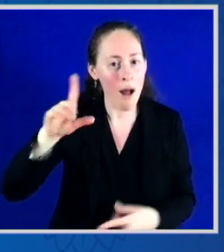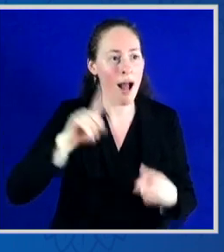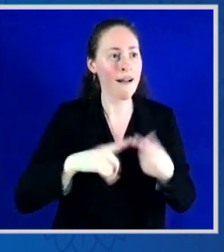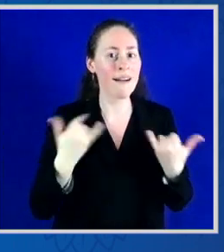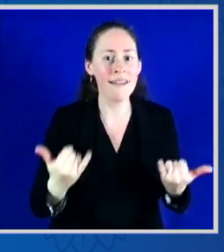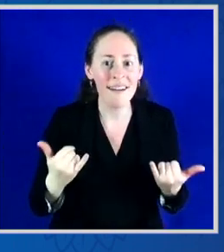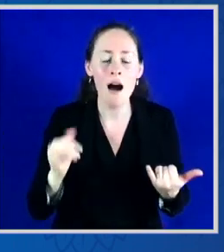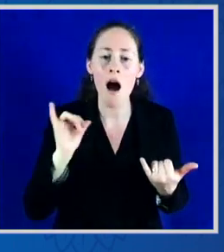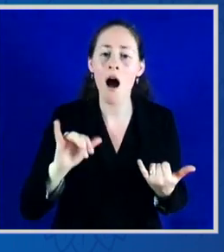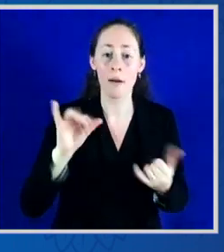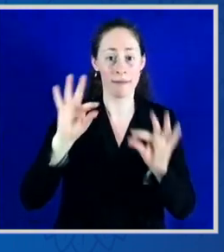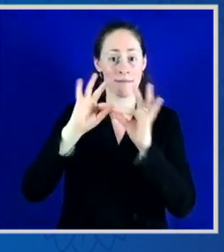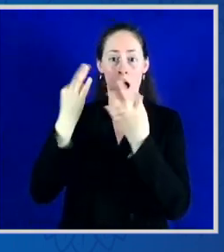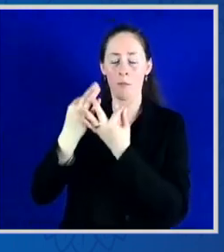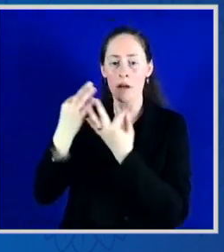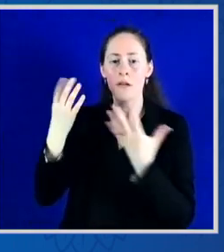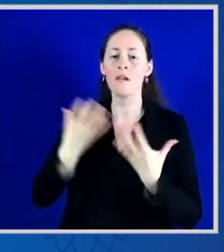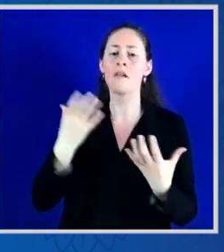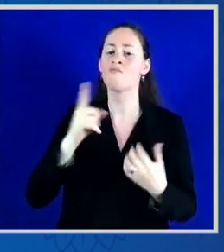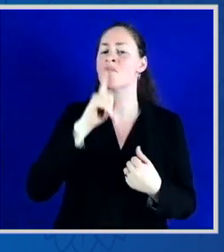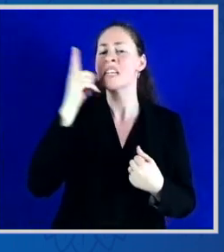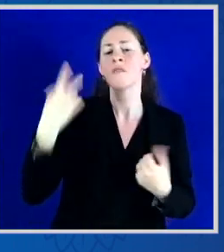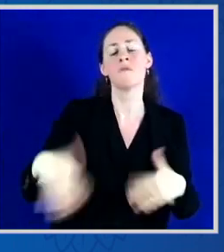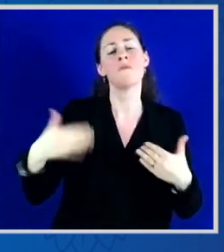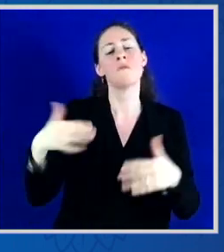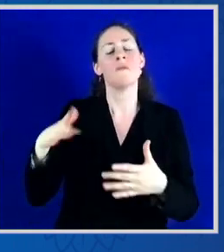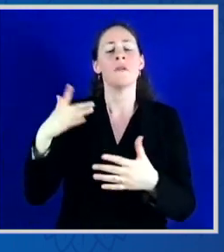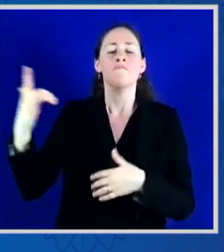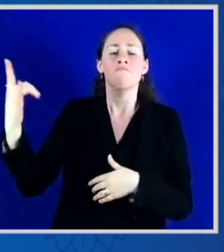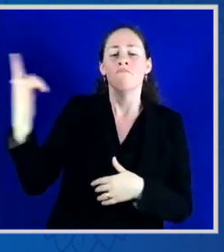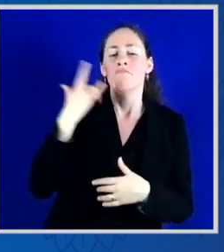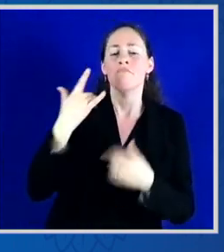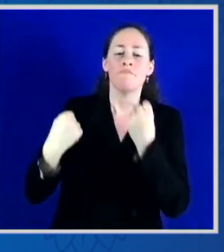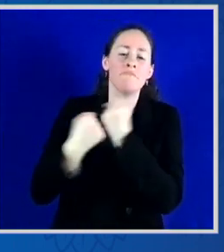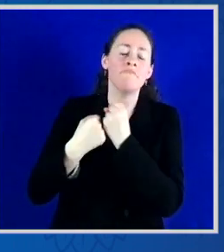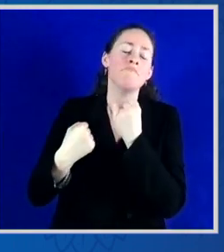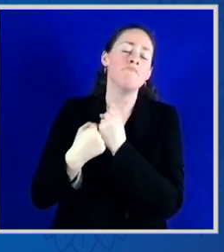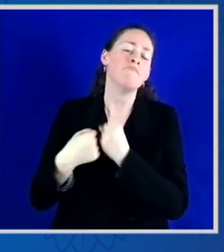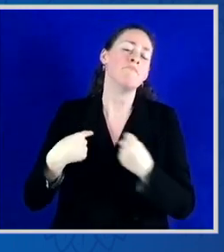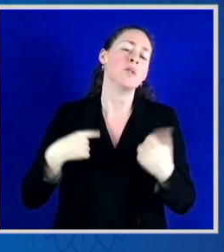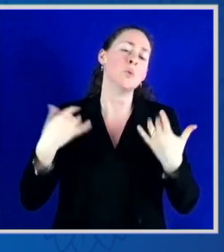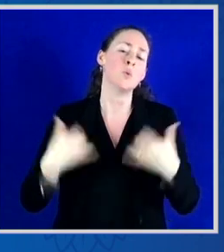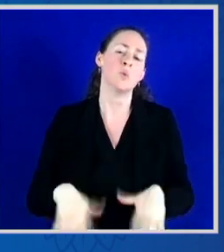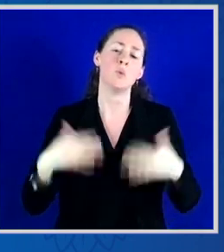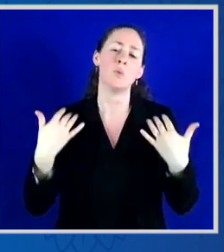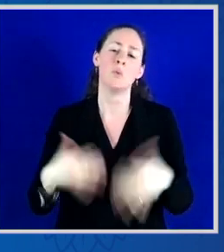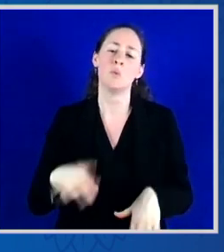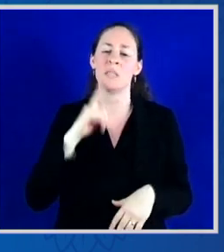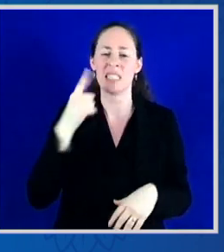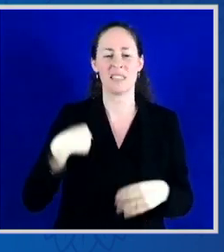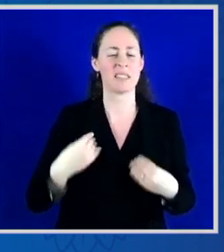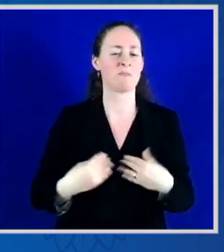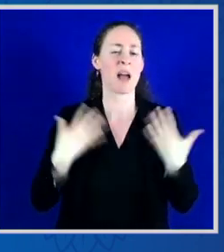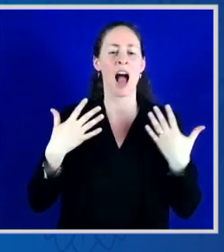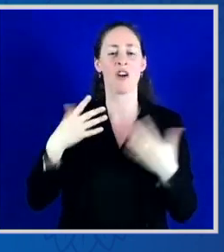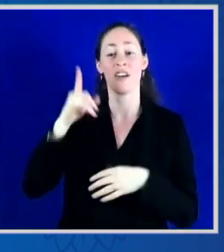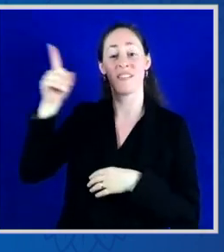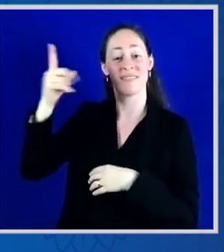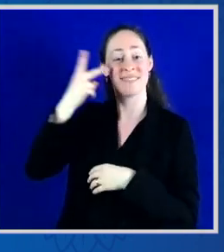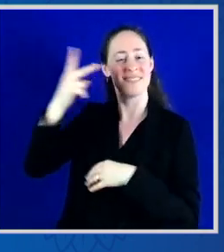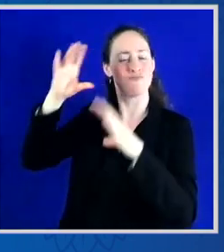an overwhelming amount of love and support. I'm so inspired by the president's commitment to